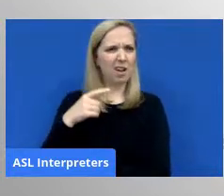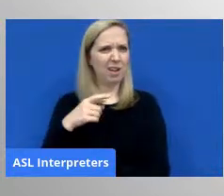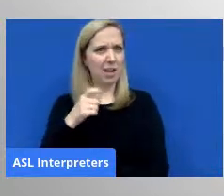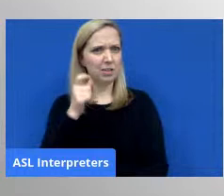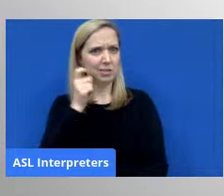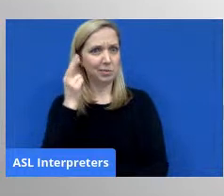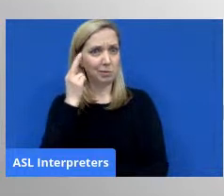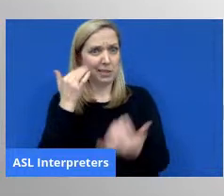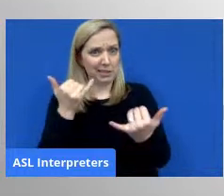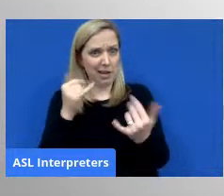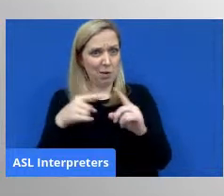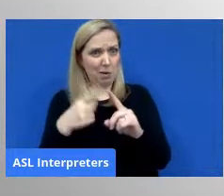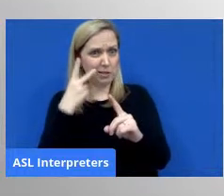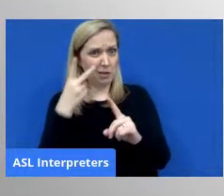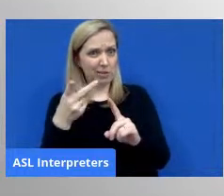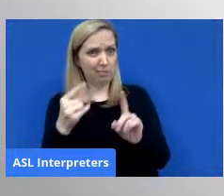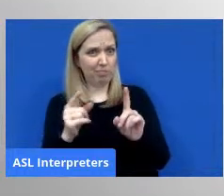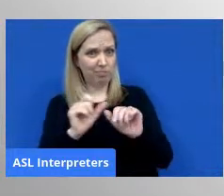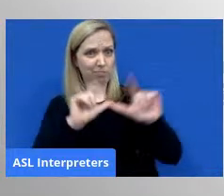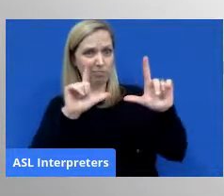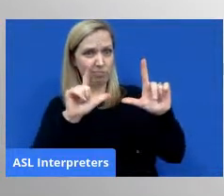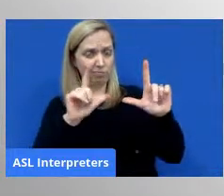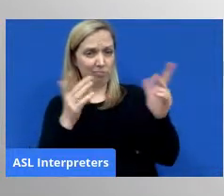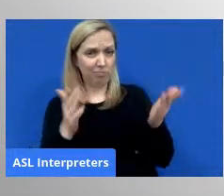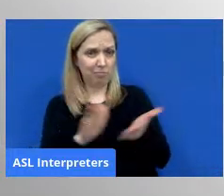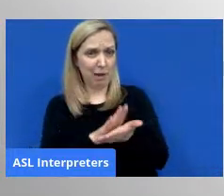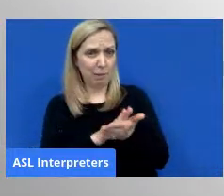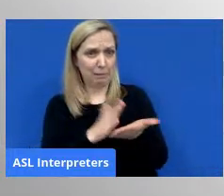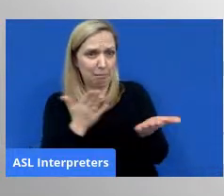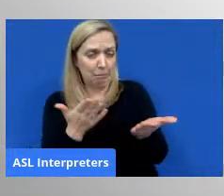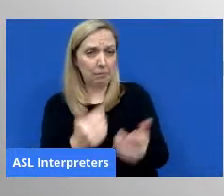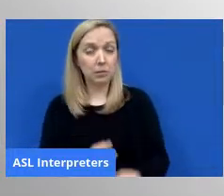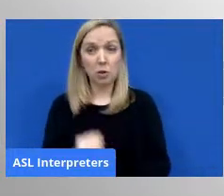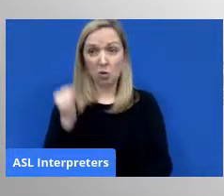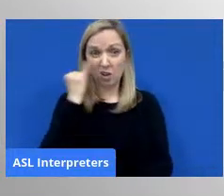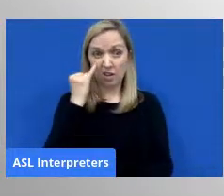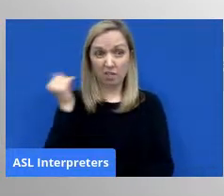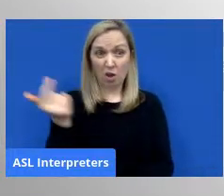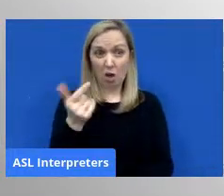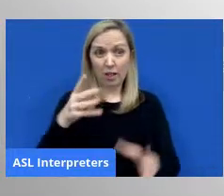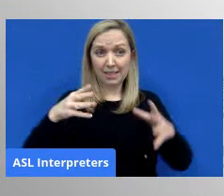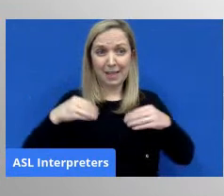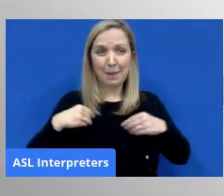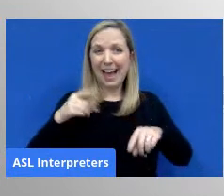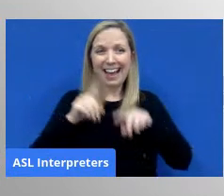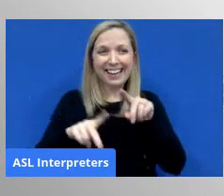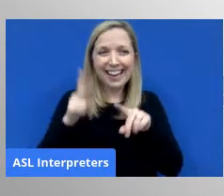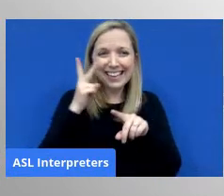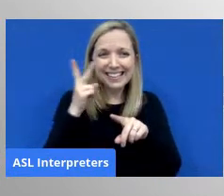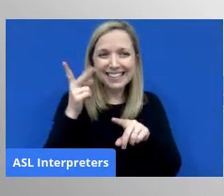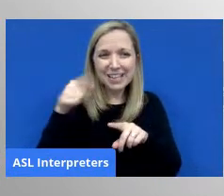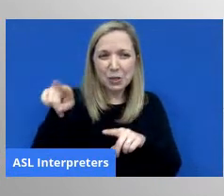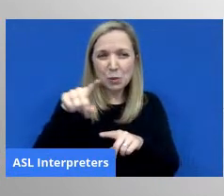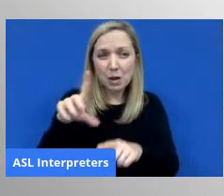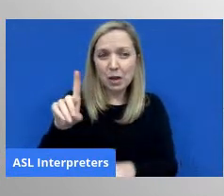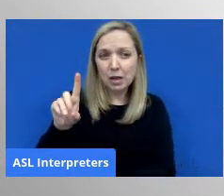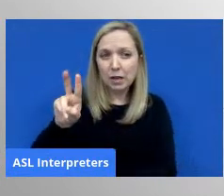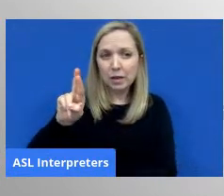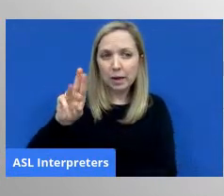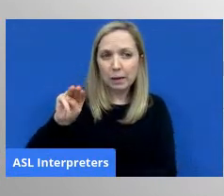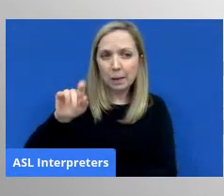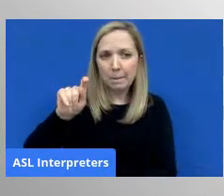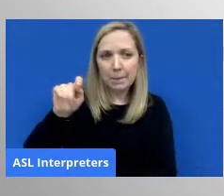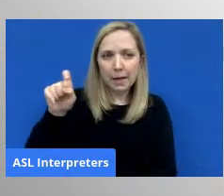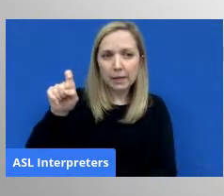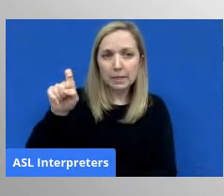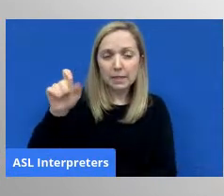All right, well, if we're okay with that, but everyone is out of my view right now, so I can't see if, Dr. Maddox, if you could help me, I can't see